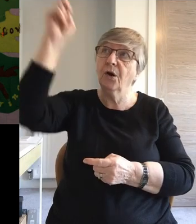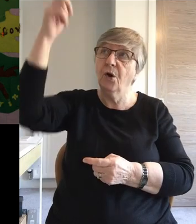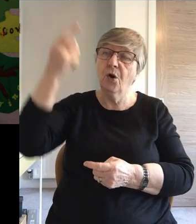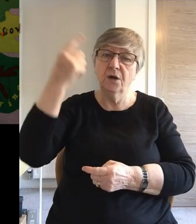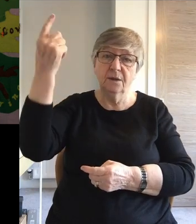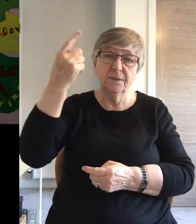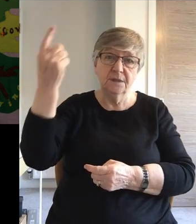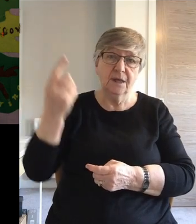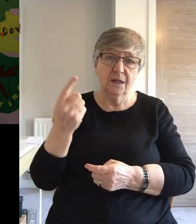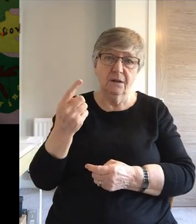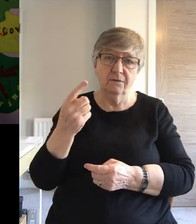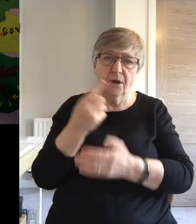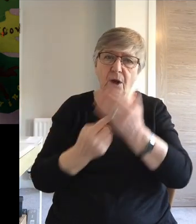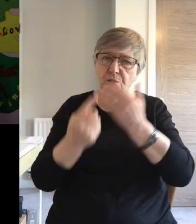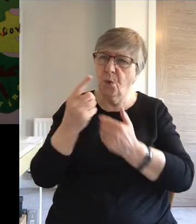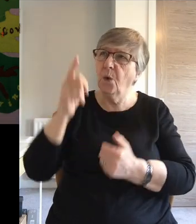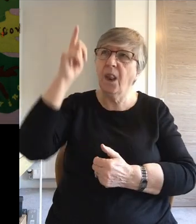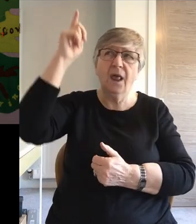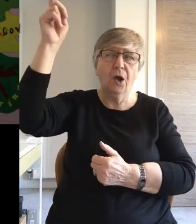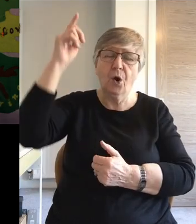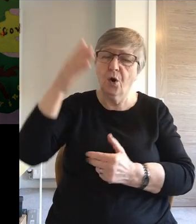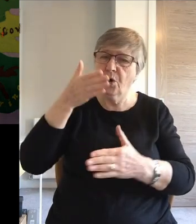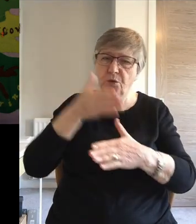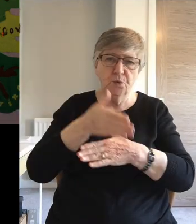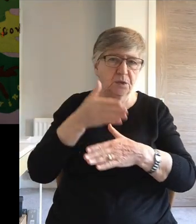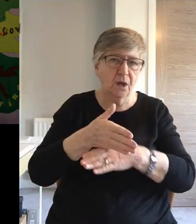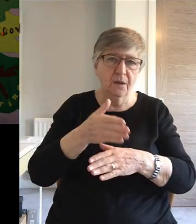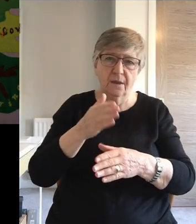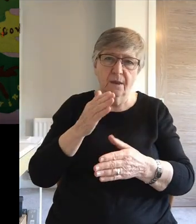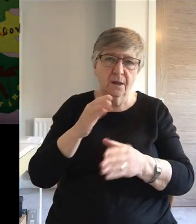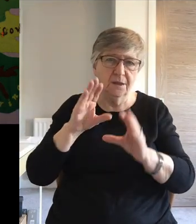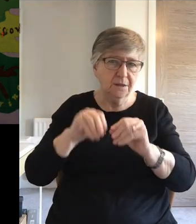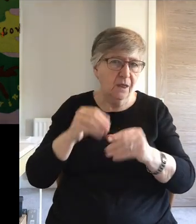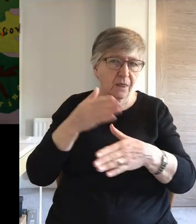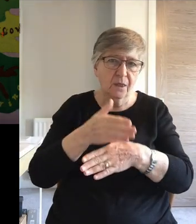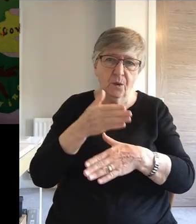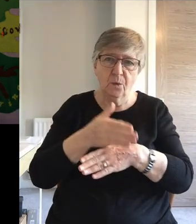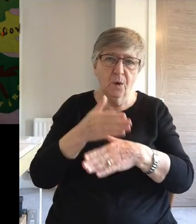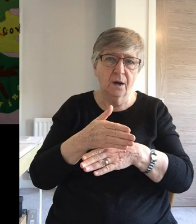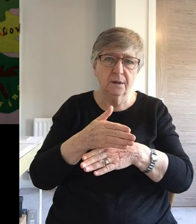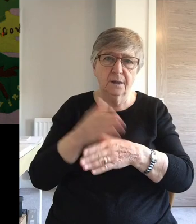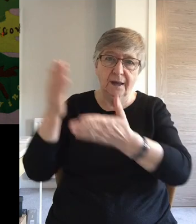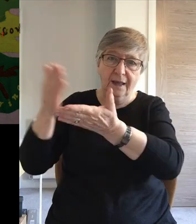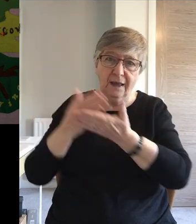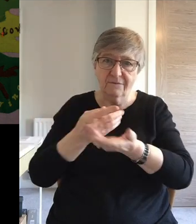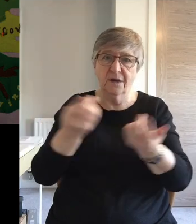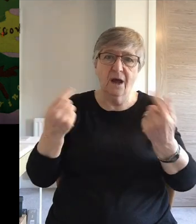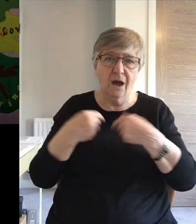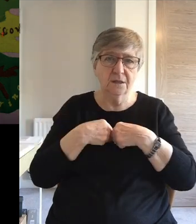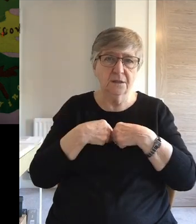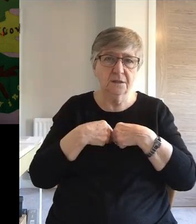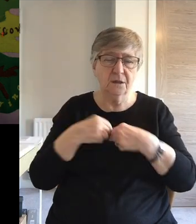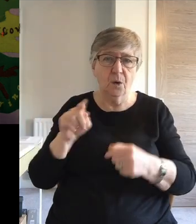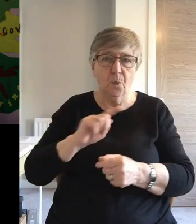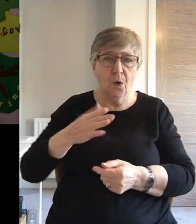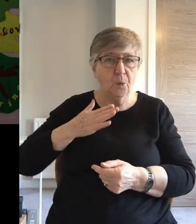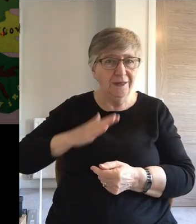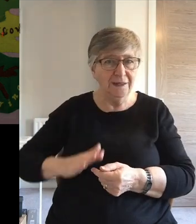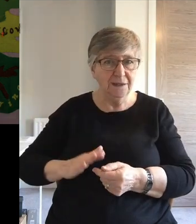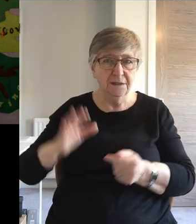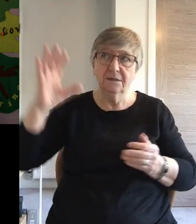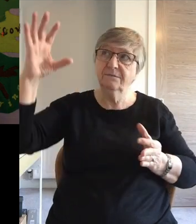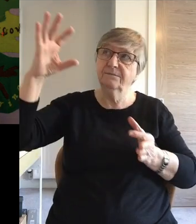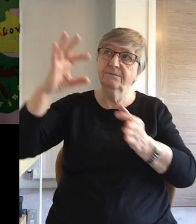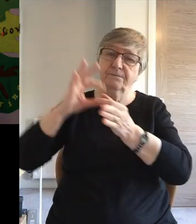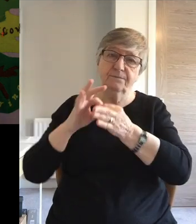himself. It is God who has labored. It is God who has provided the basis for these things. Verses 1